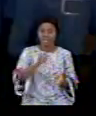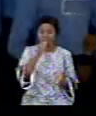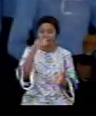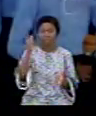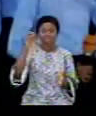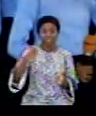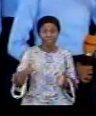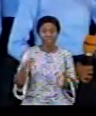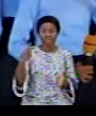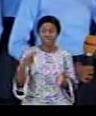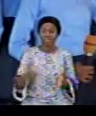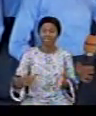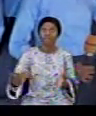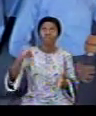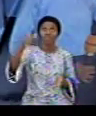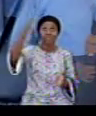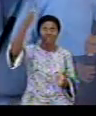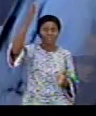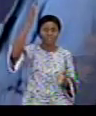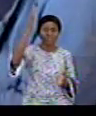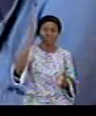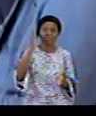oh God